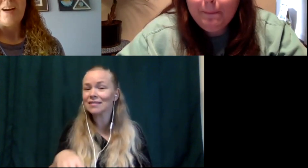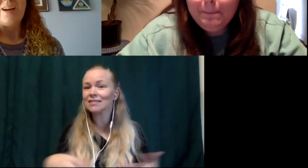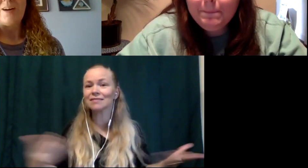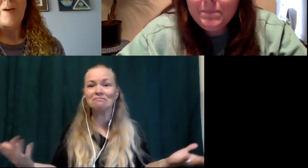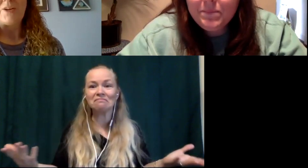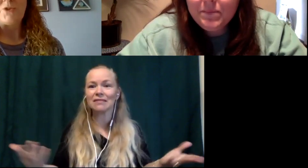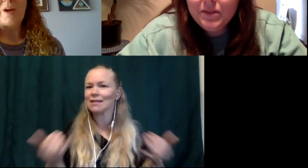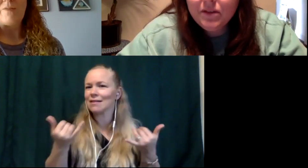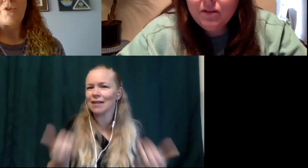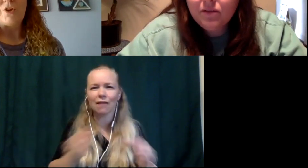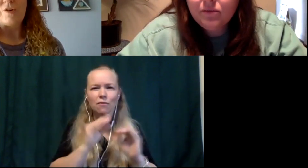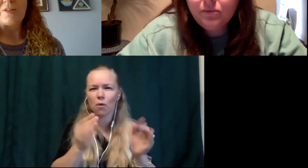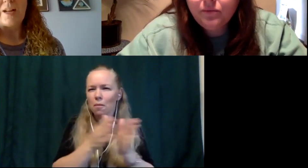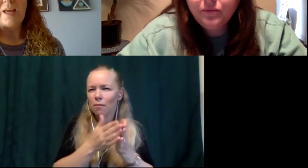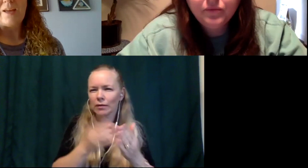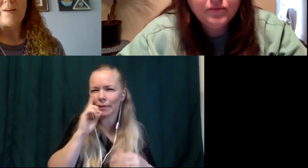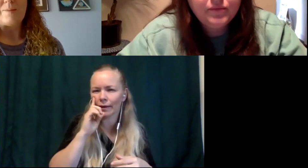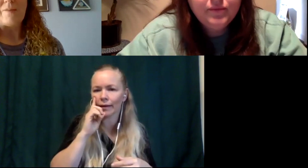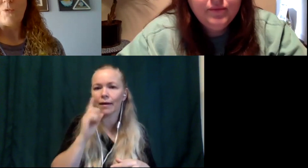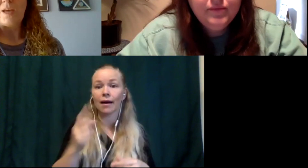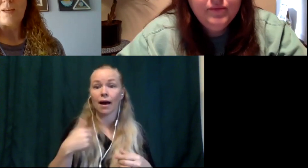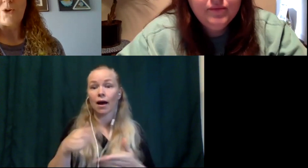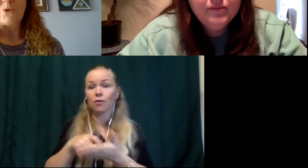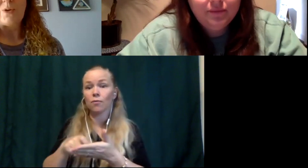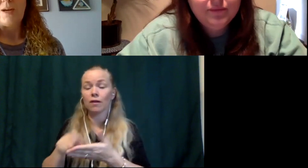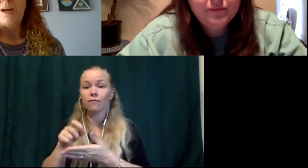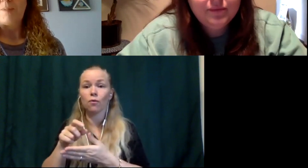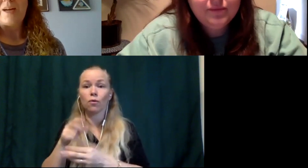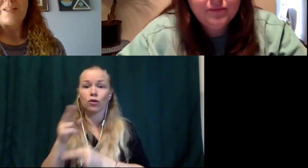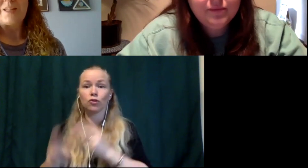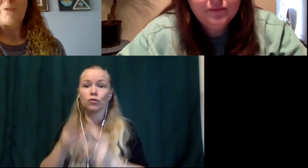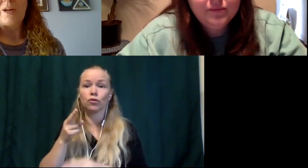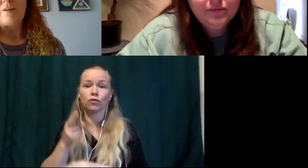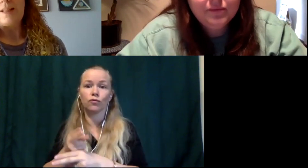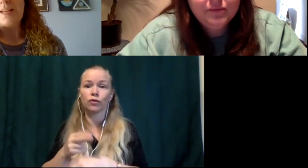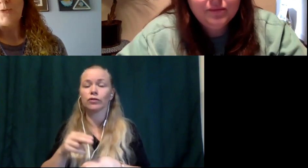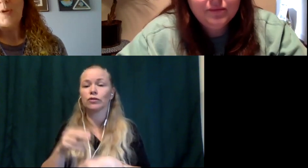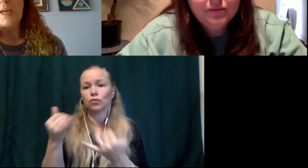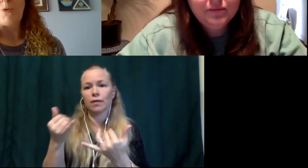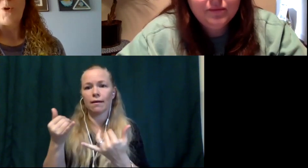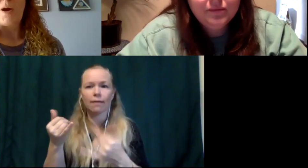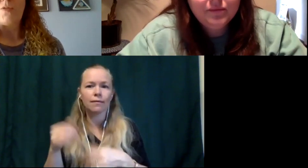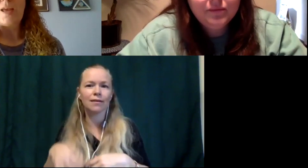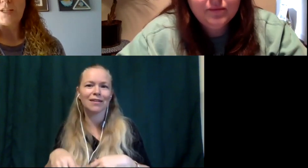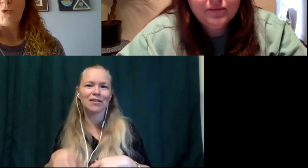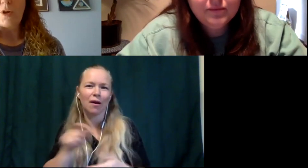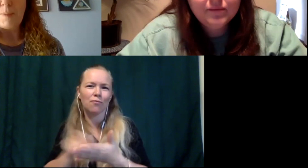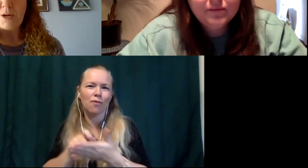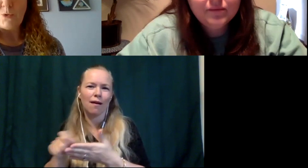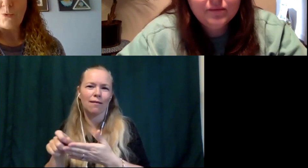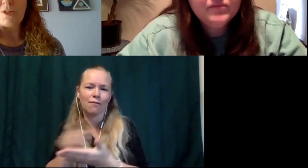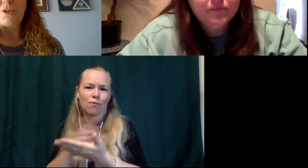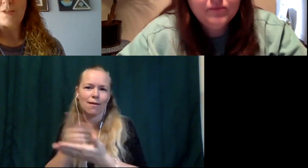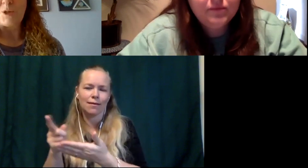write. I do write for Universe Today every week, so I'm constantly writing. Like last week, I wrote about the asteroid